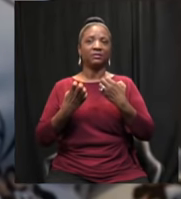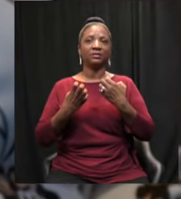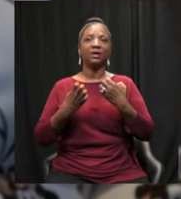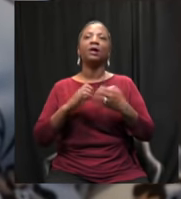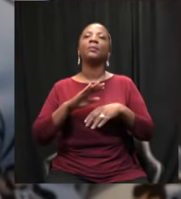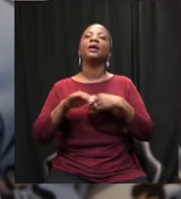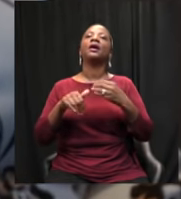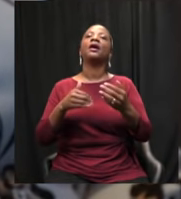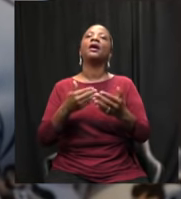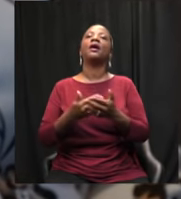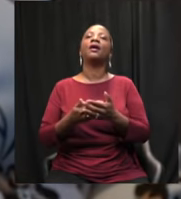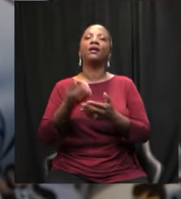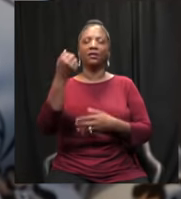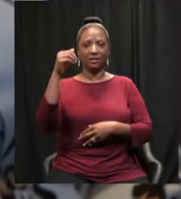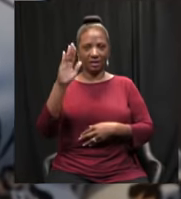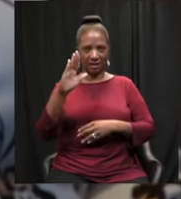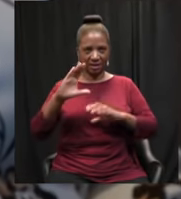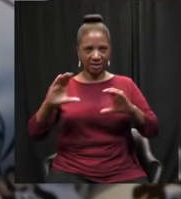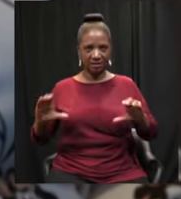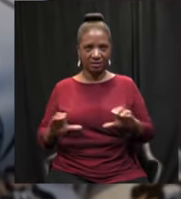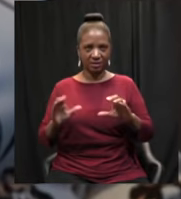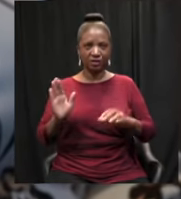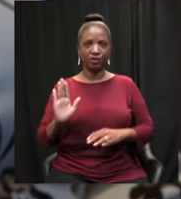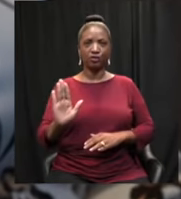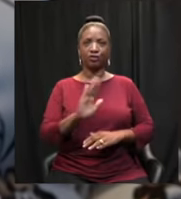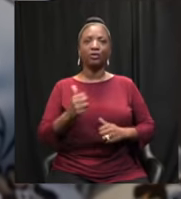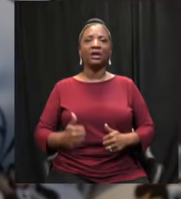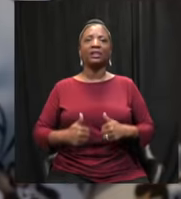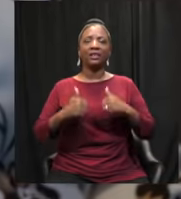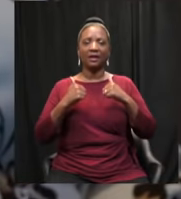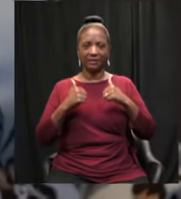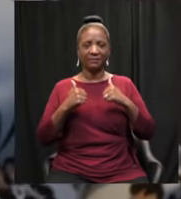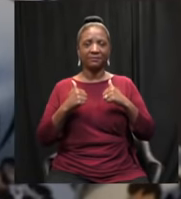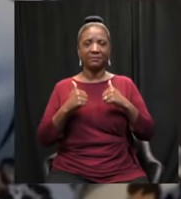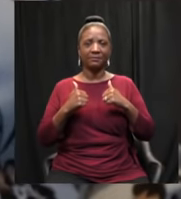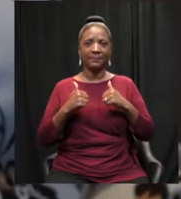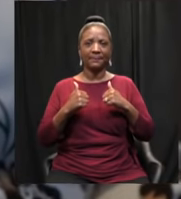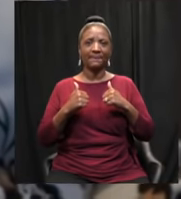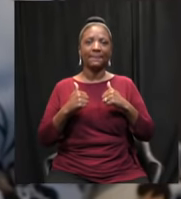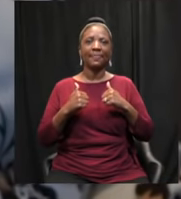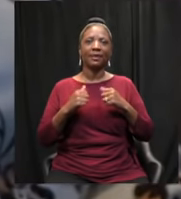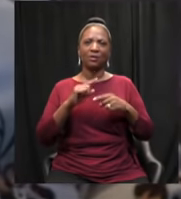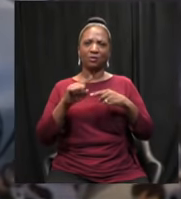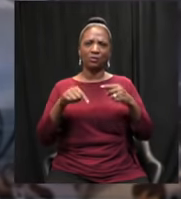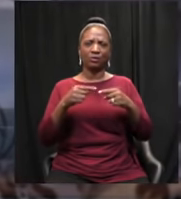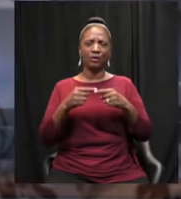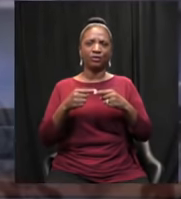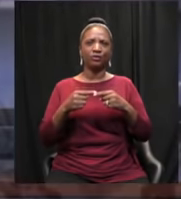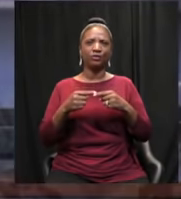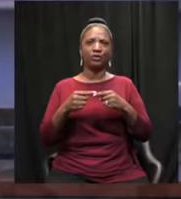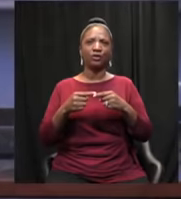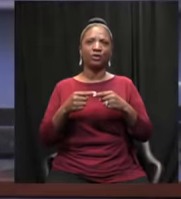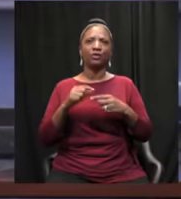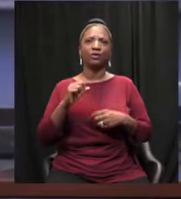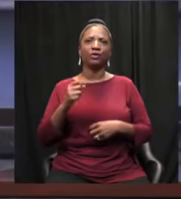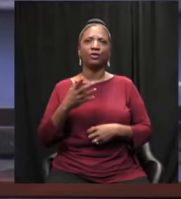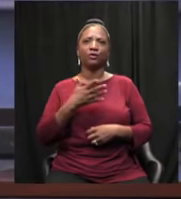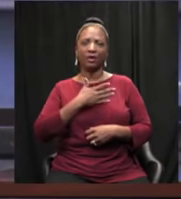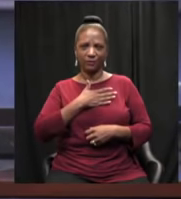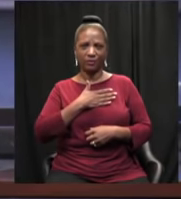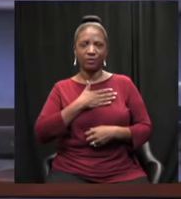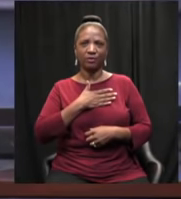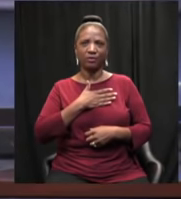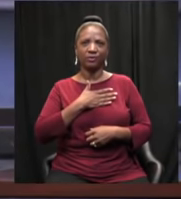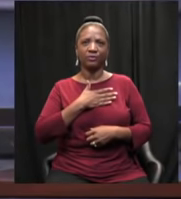all that God has done in your life, when you have moments in your life, when you have great gratitude for your health and for your strength and